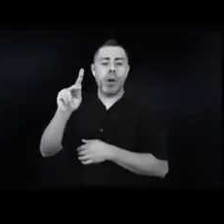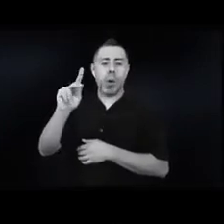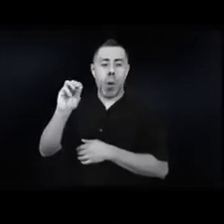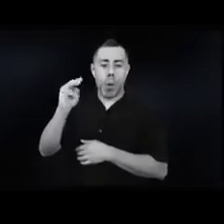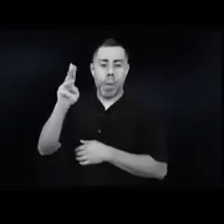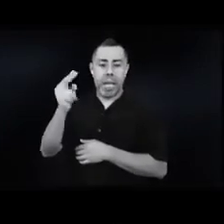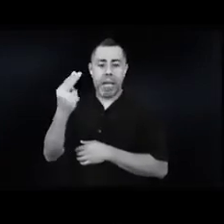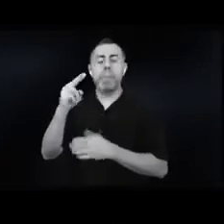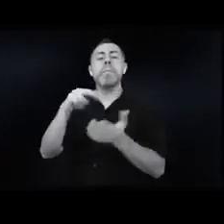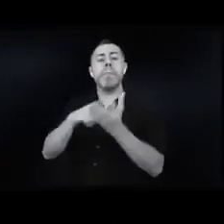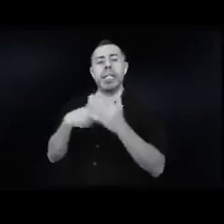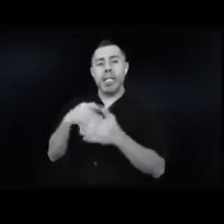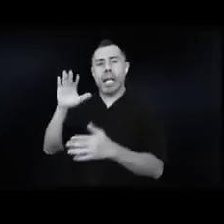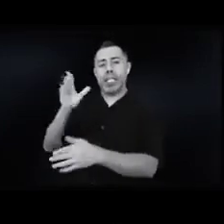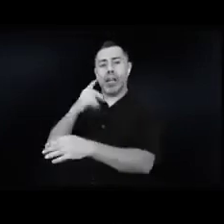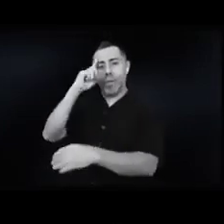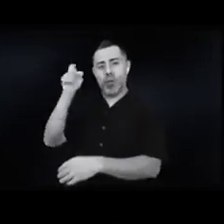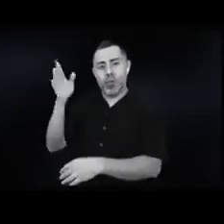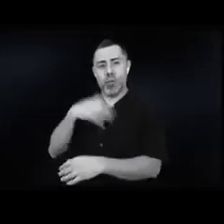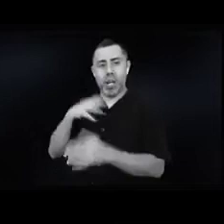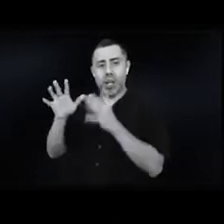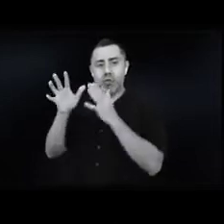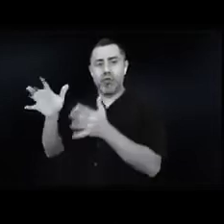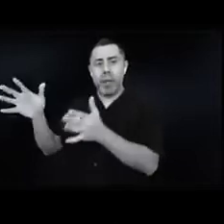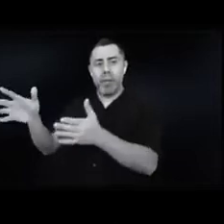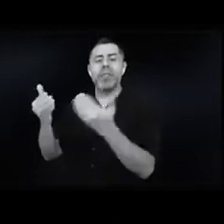A warm smile